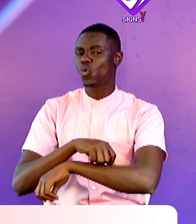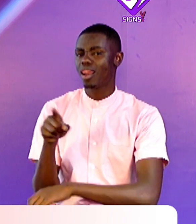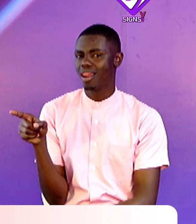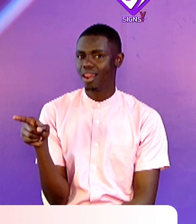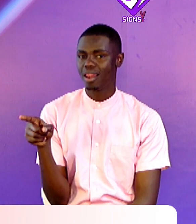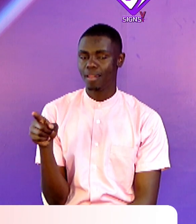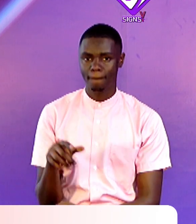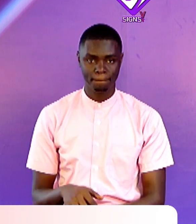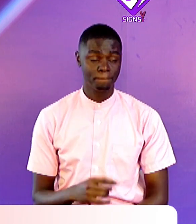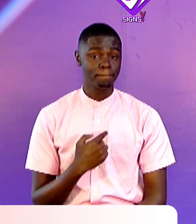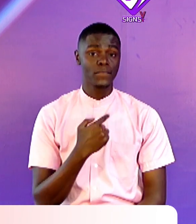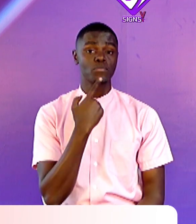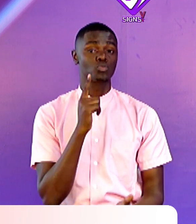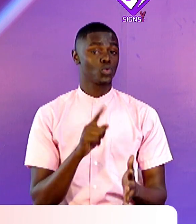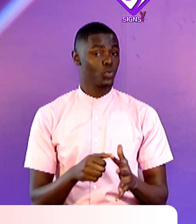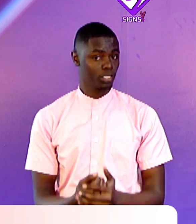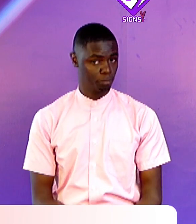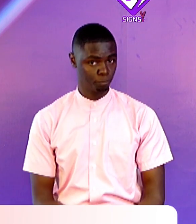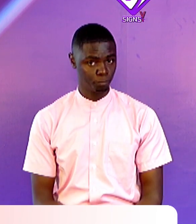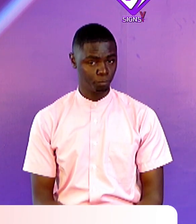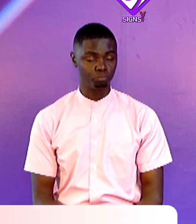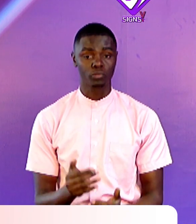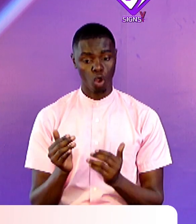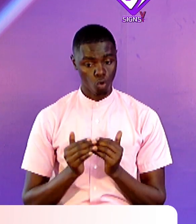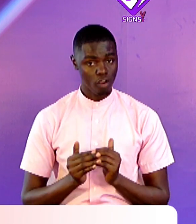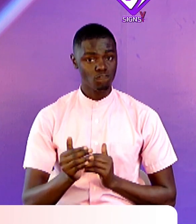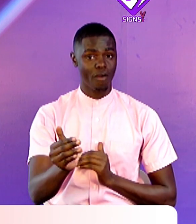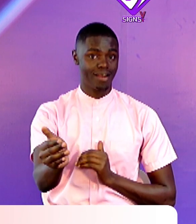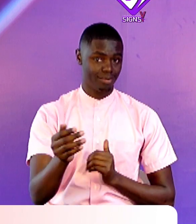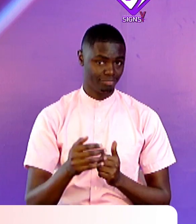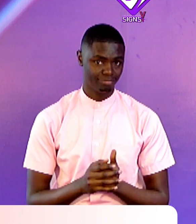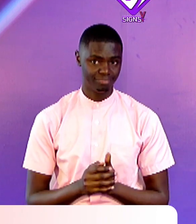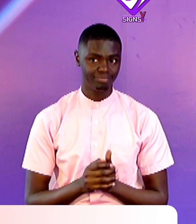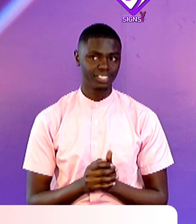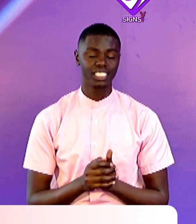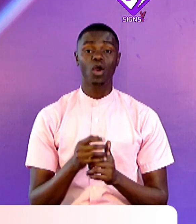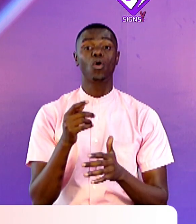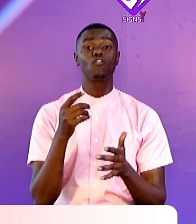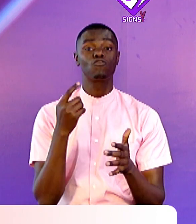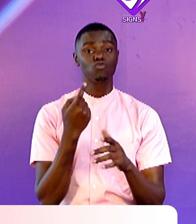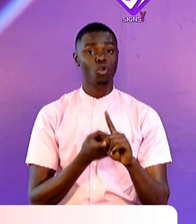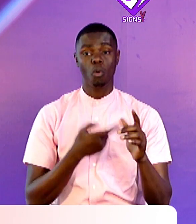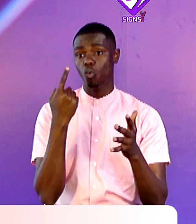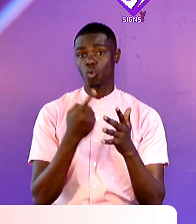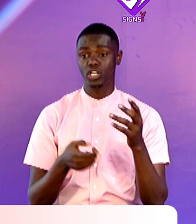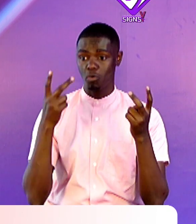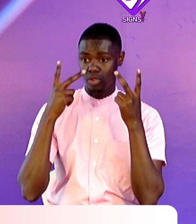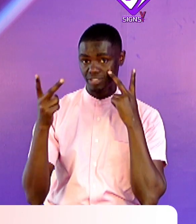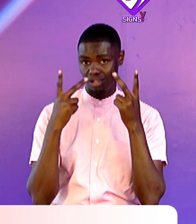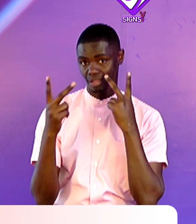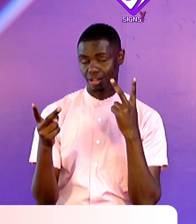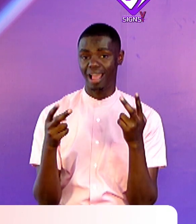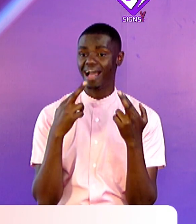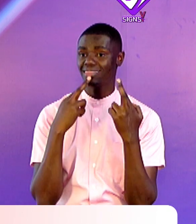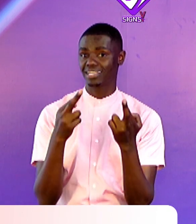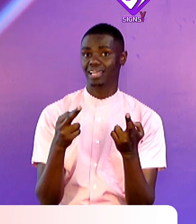This is what I would say, that going forward, given what we have seen, the results of how our people are playing,